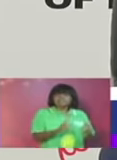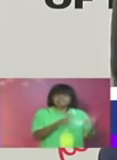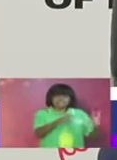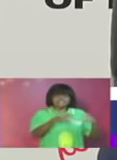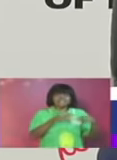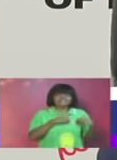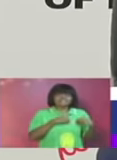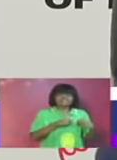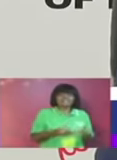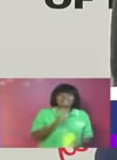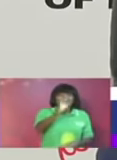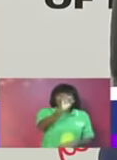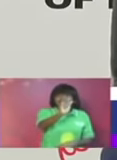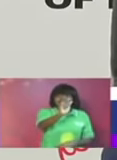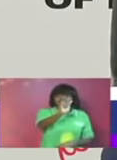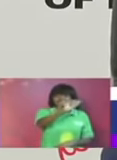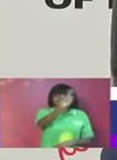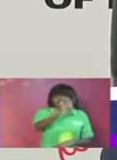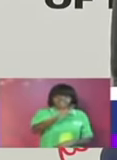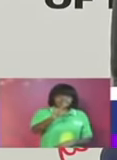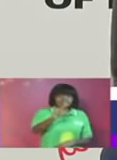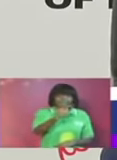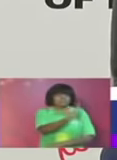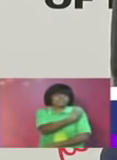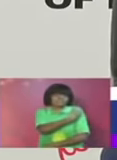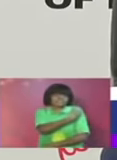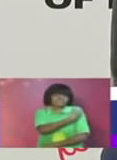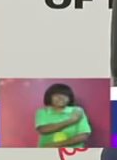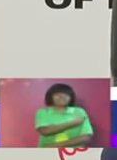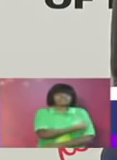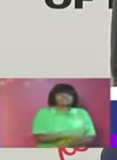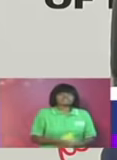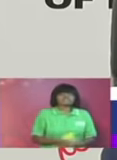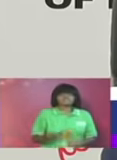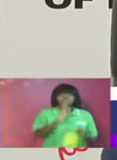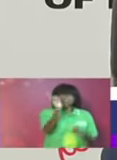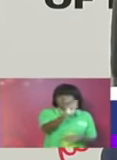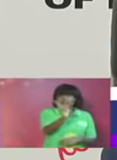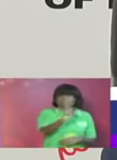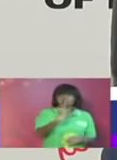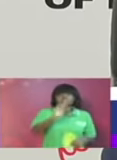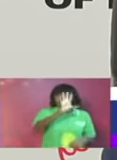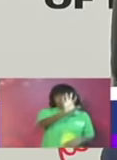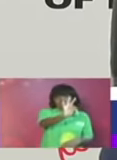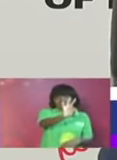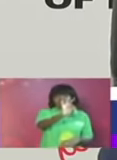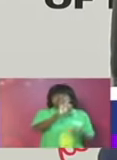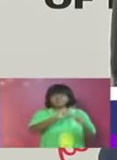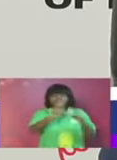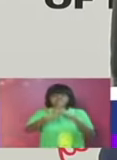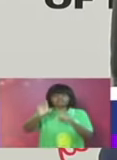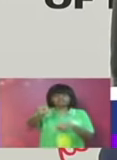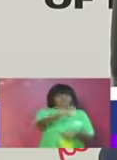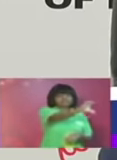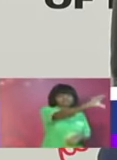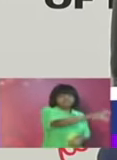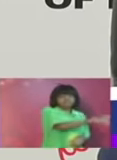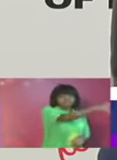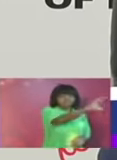vaccines at the 9 mass vaccination sites: call center, online,